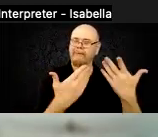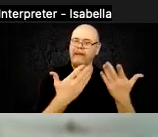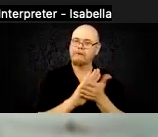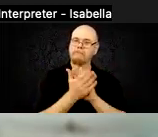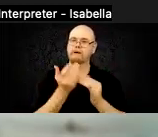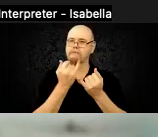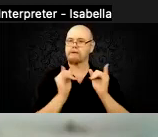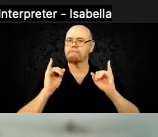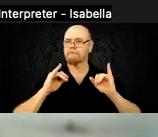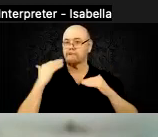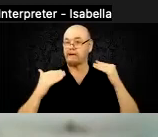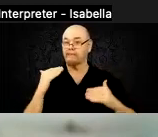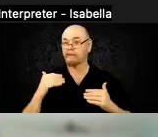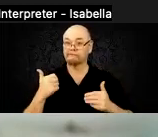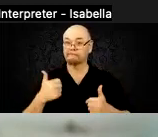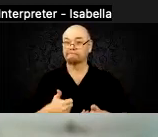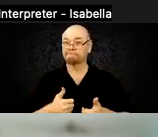adult.